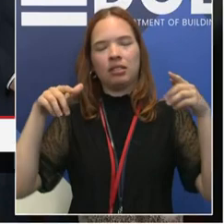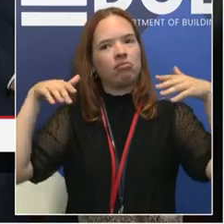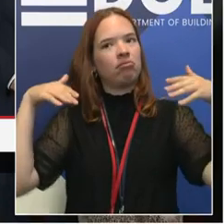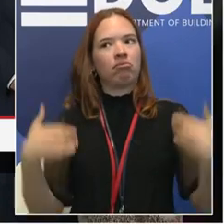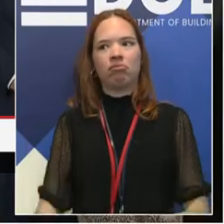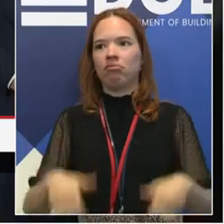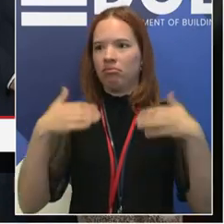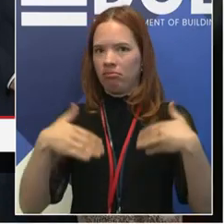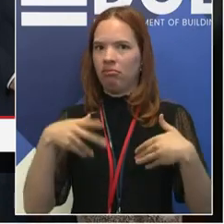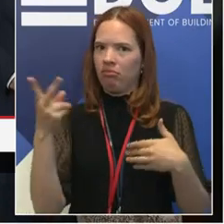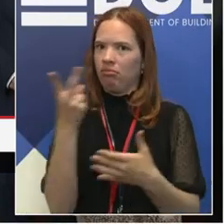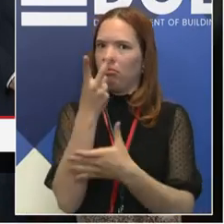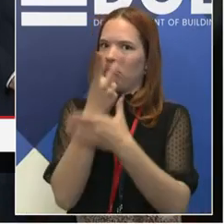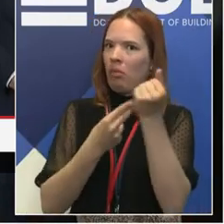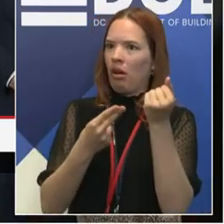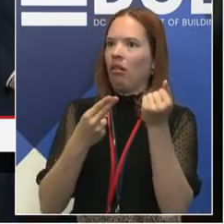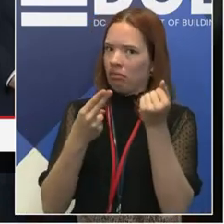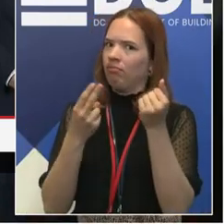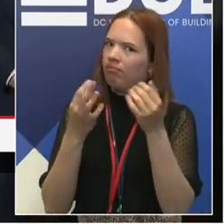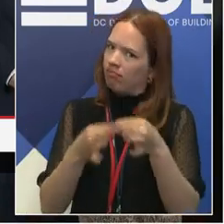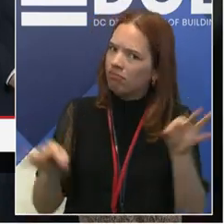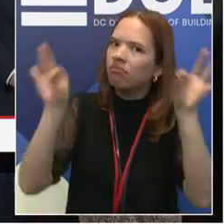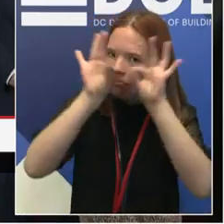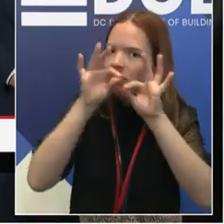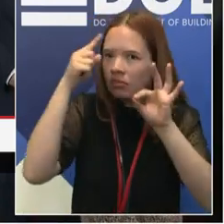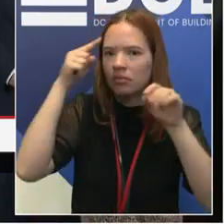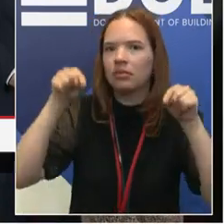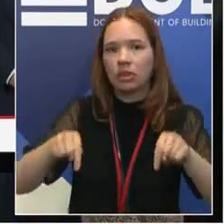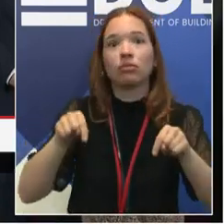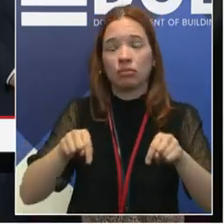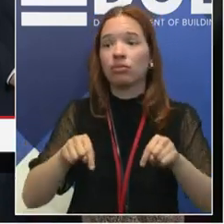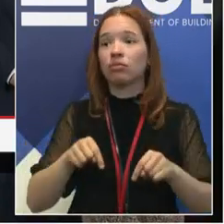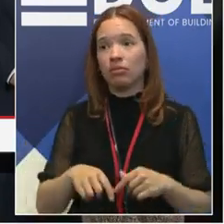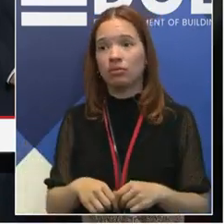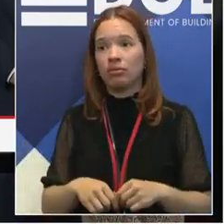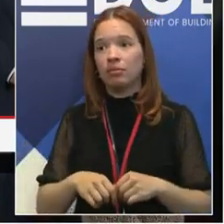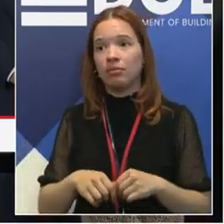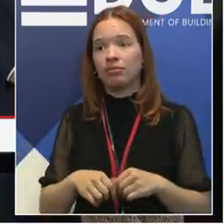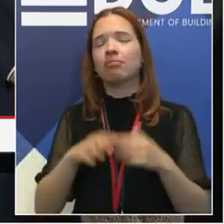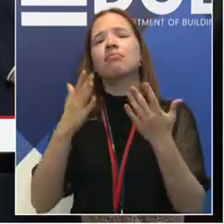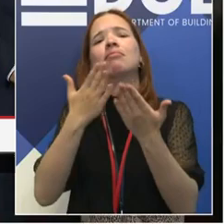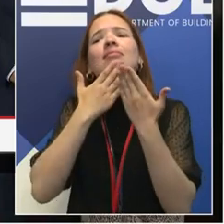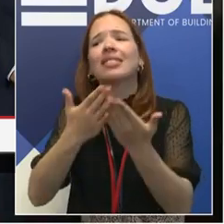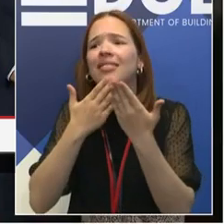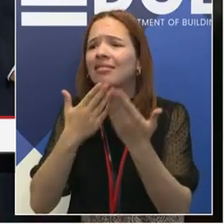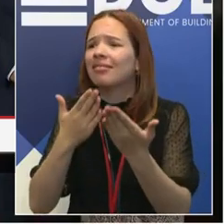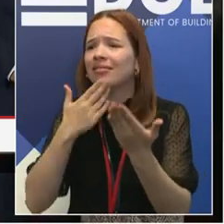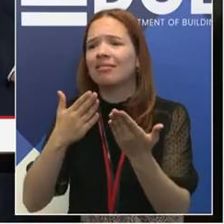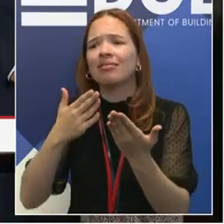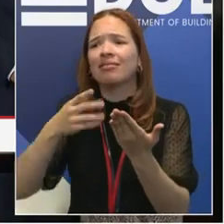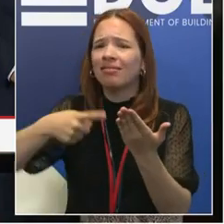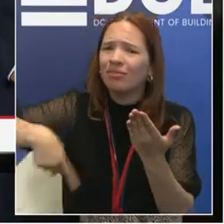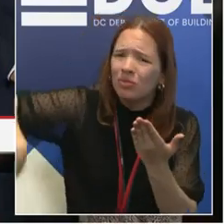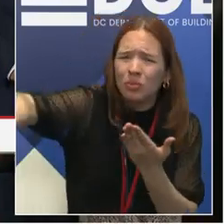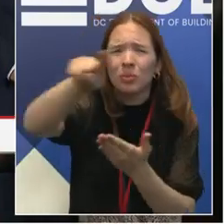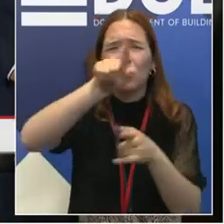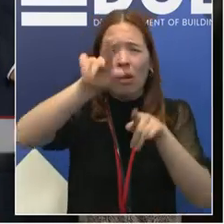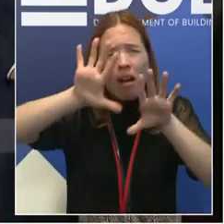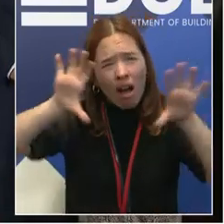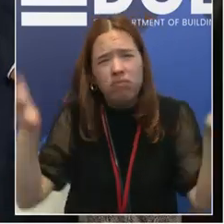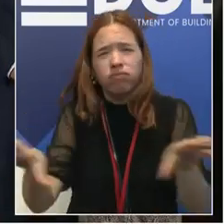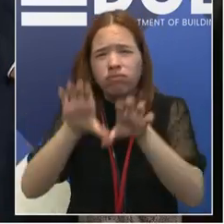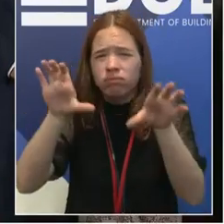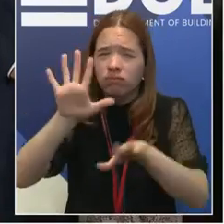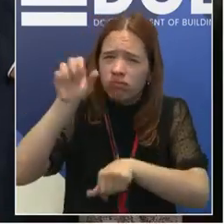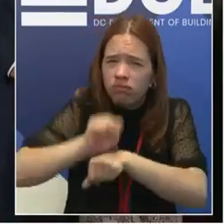not function. All right? And I want to thank you all for the hard work that you have to do when you tell